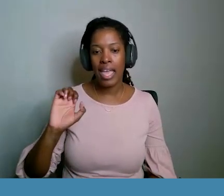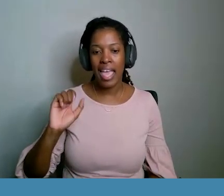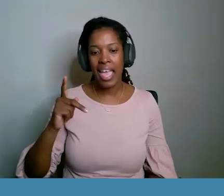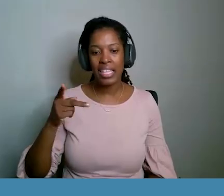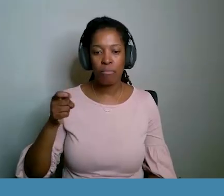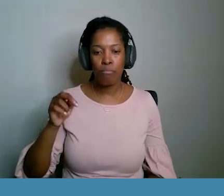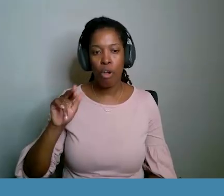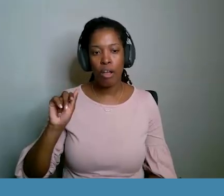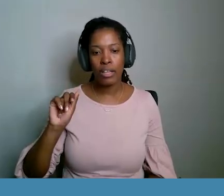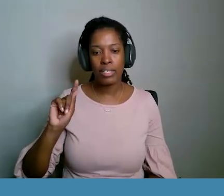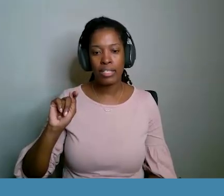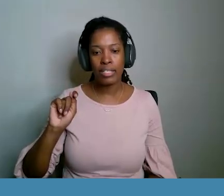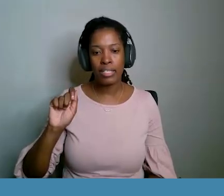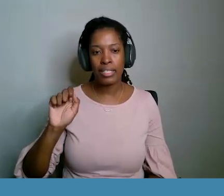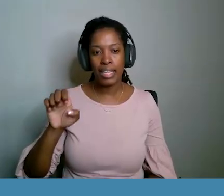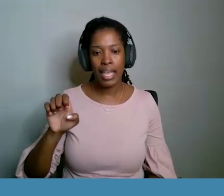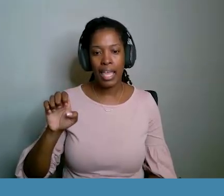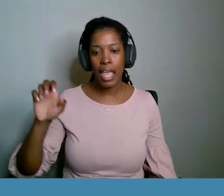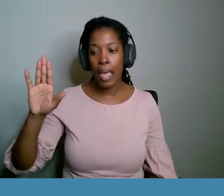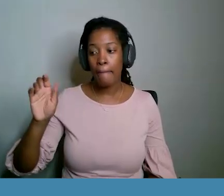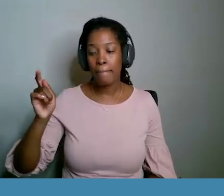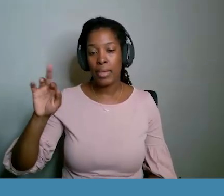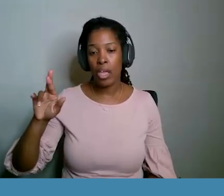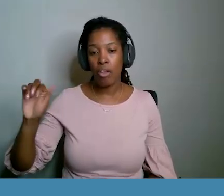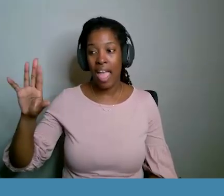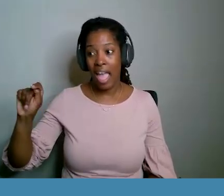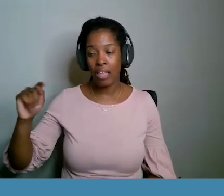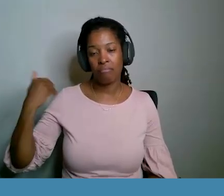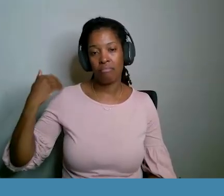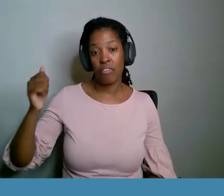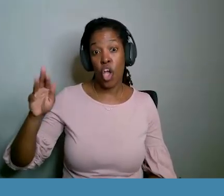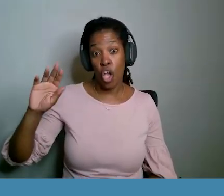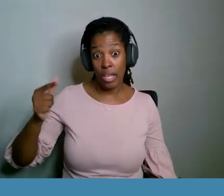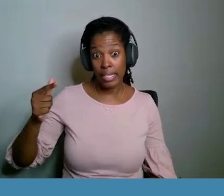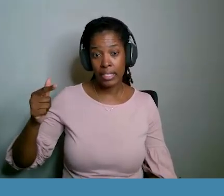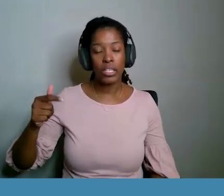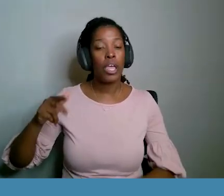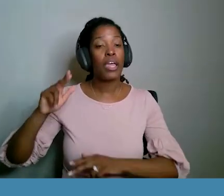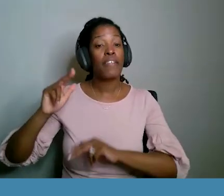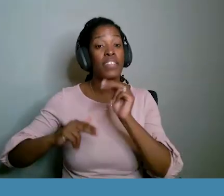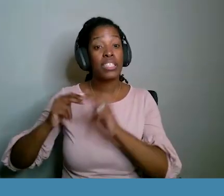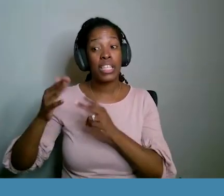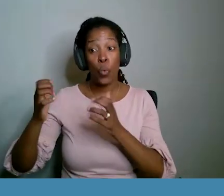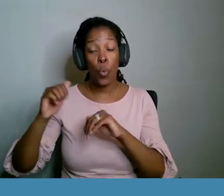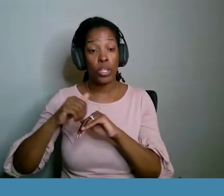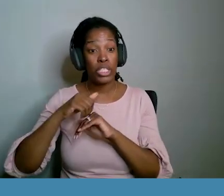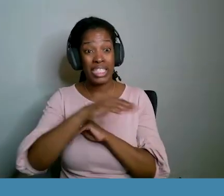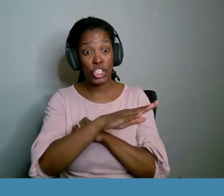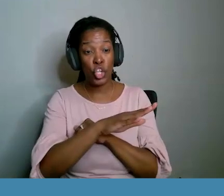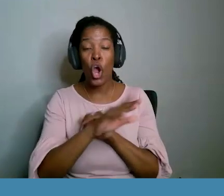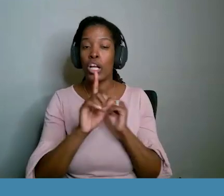Baker acted on in August, and the facility wants to discharge her to a shelter.